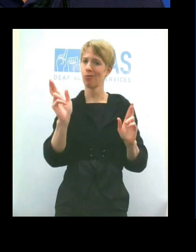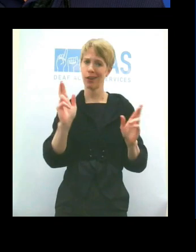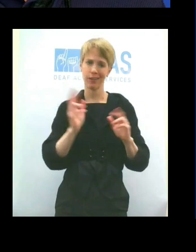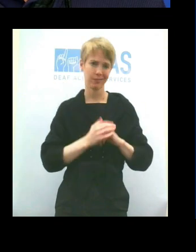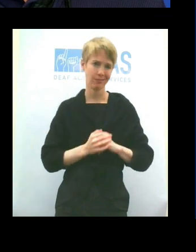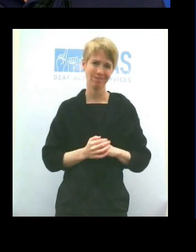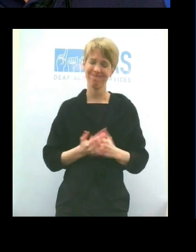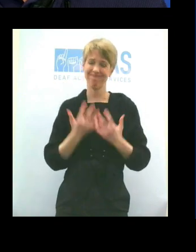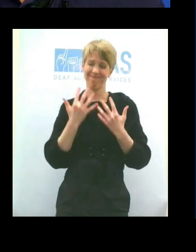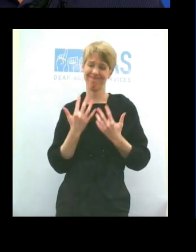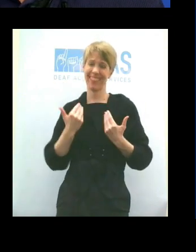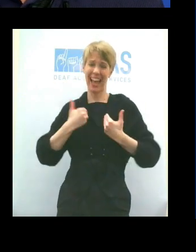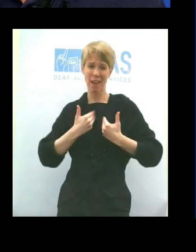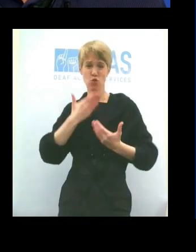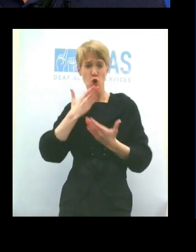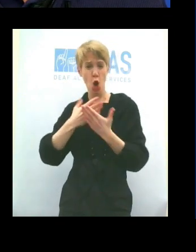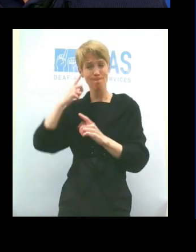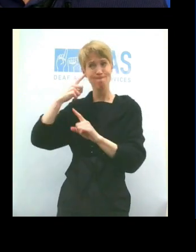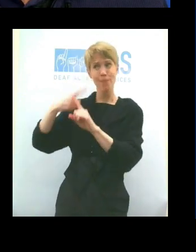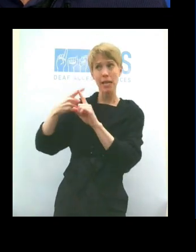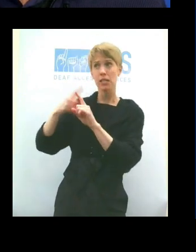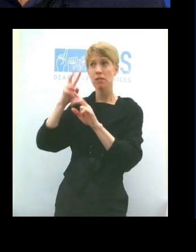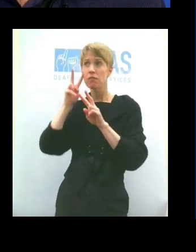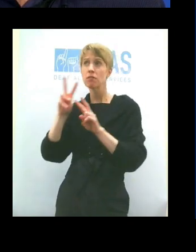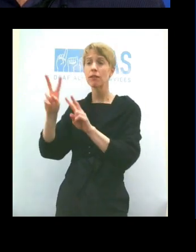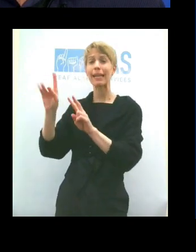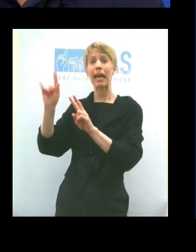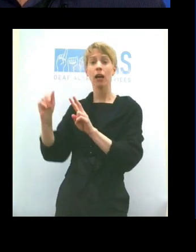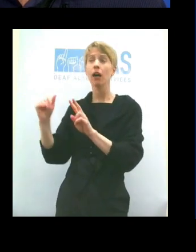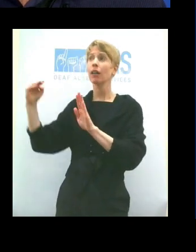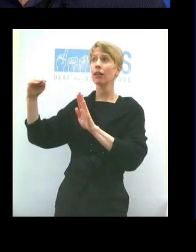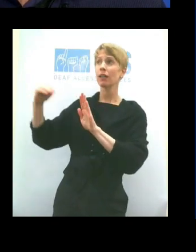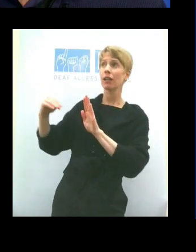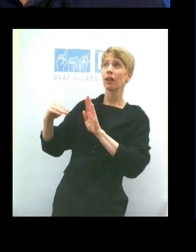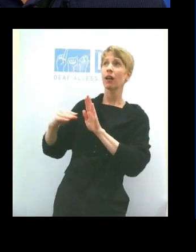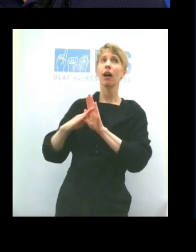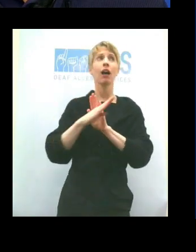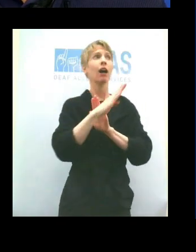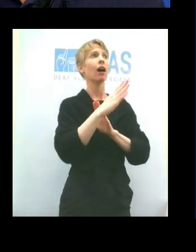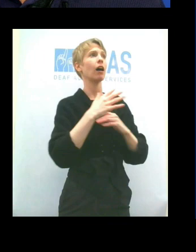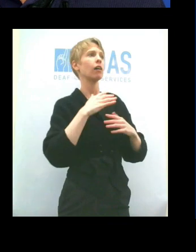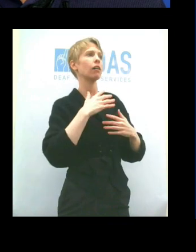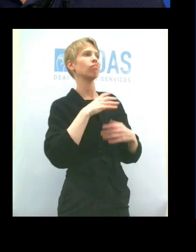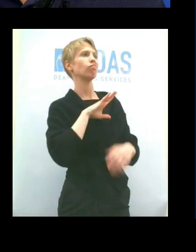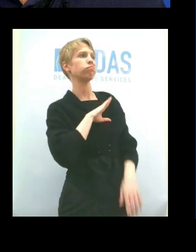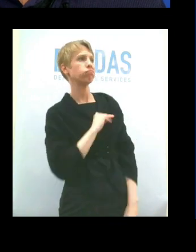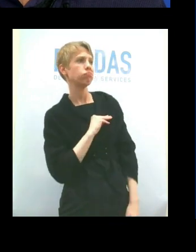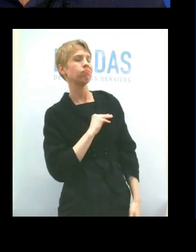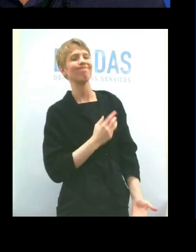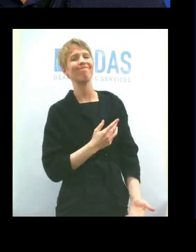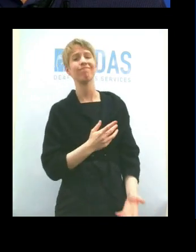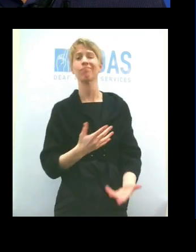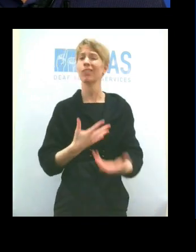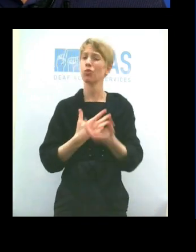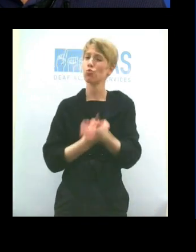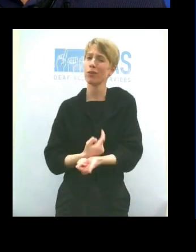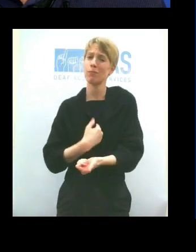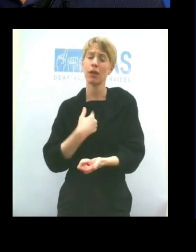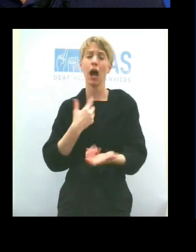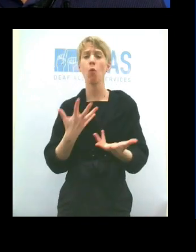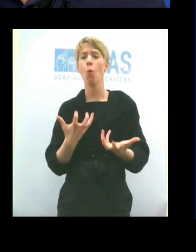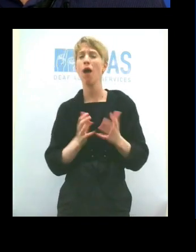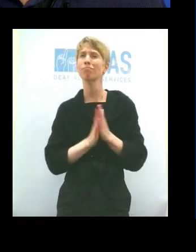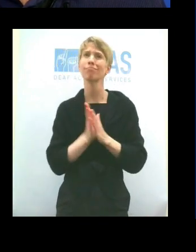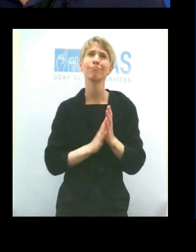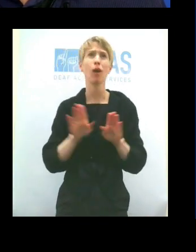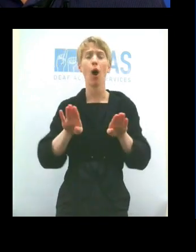days, and then all of a sudden we're starting to go back up, and that concerns me and it concerns other people too. Trust me, folks, I want to reopen. I want to get us reopened